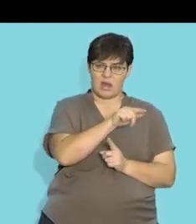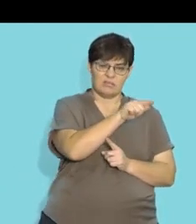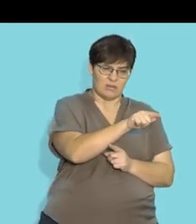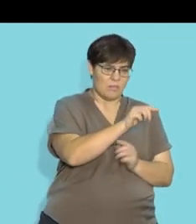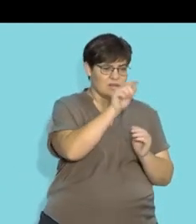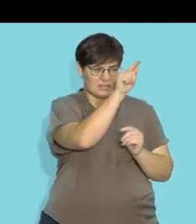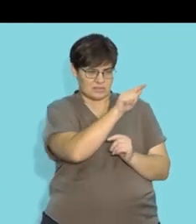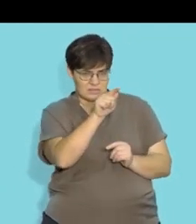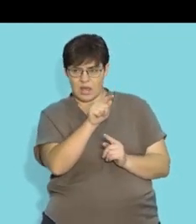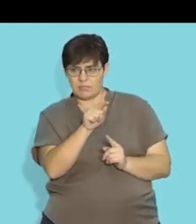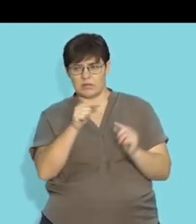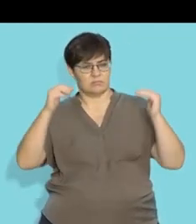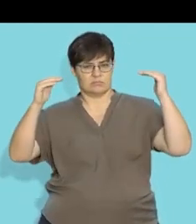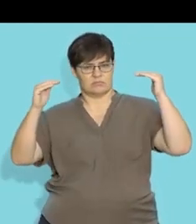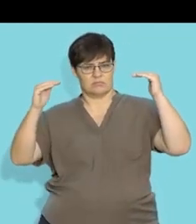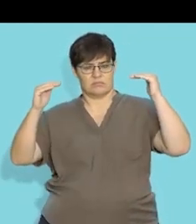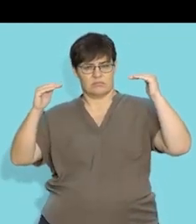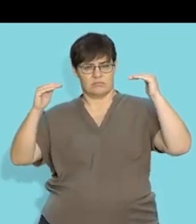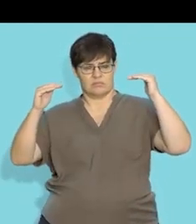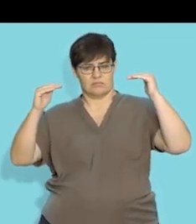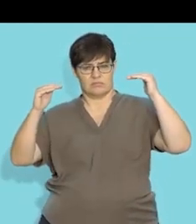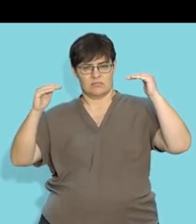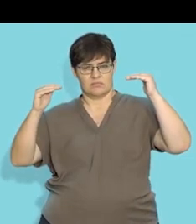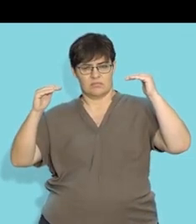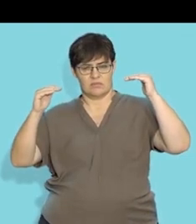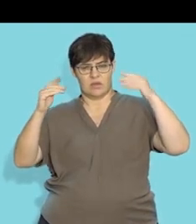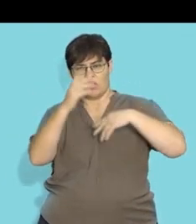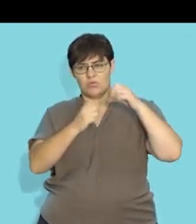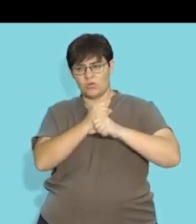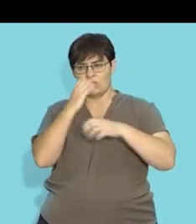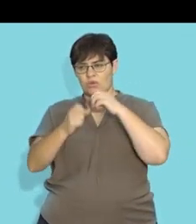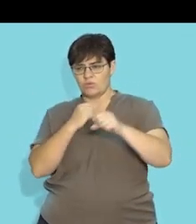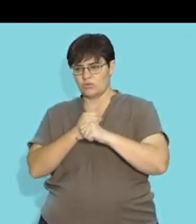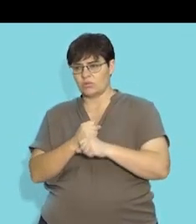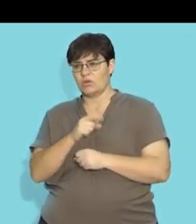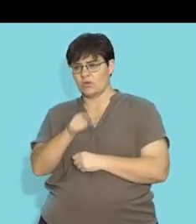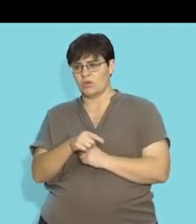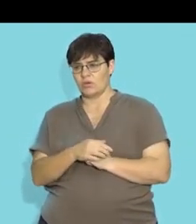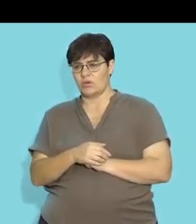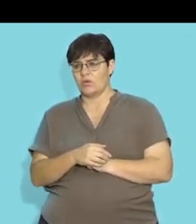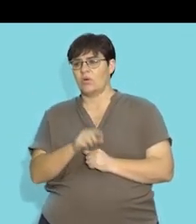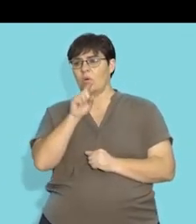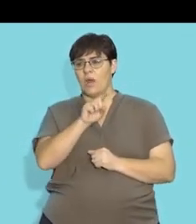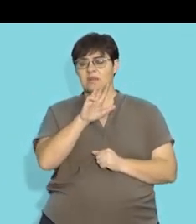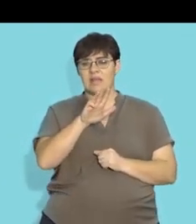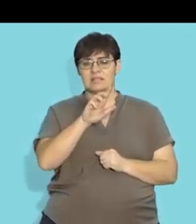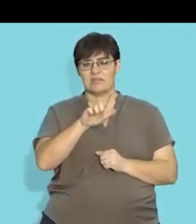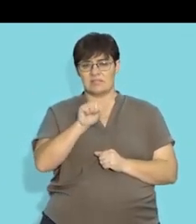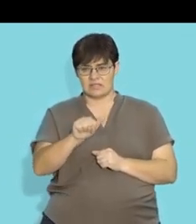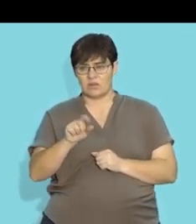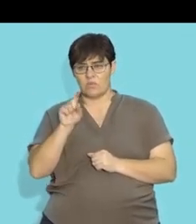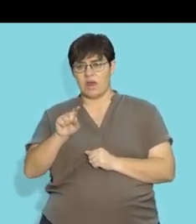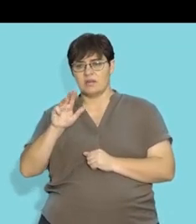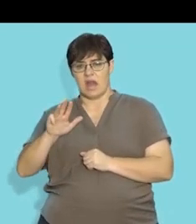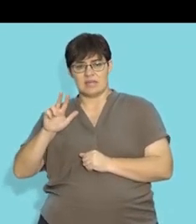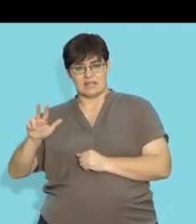1976, they should be performing there. They're not performing at the best in those 2 years, in